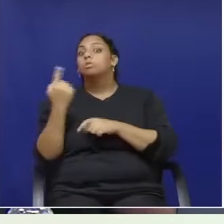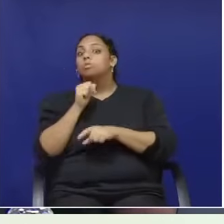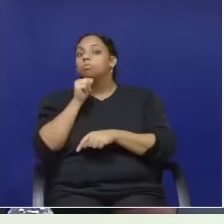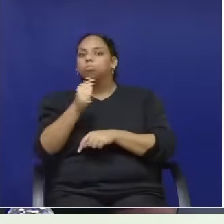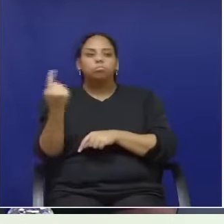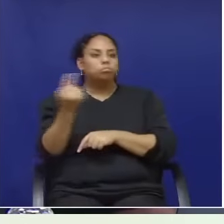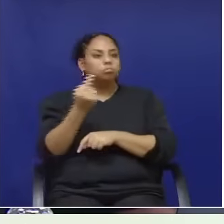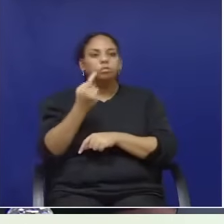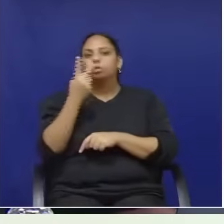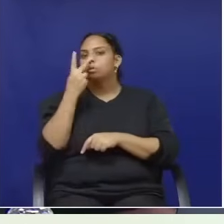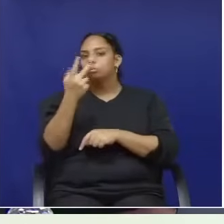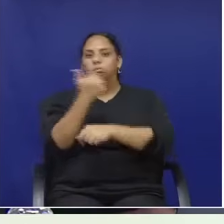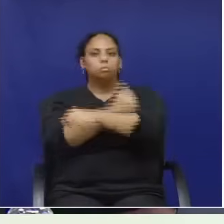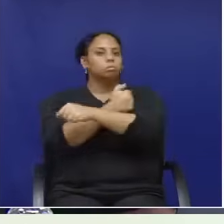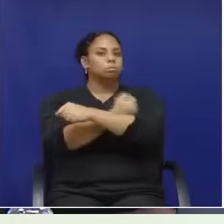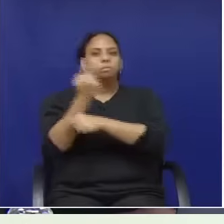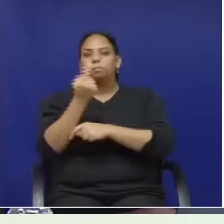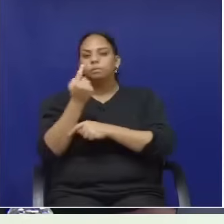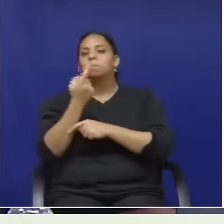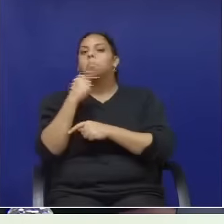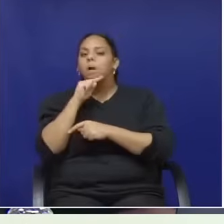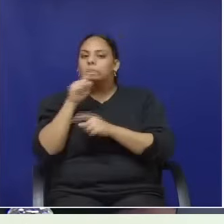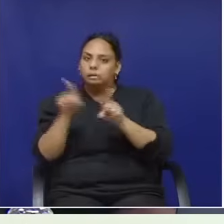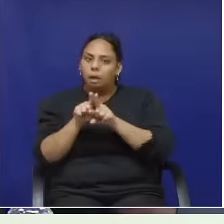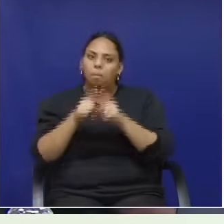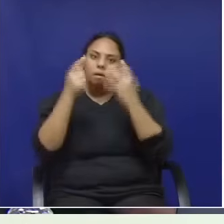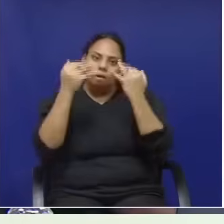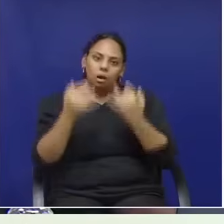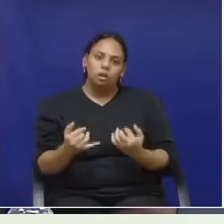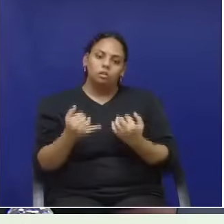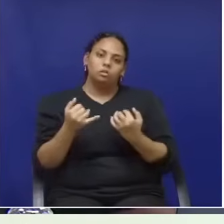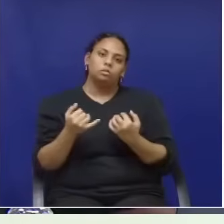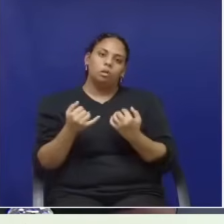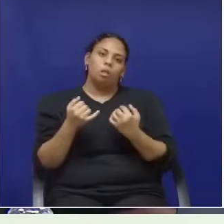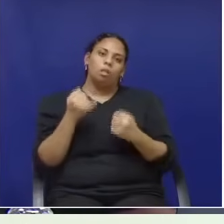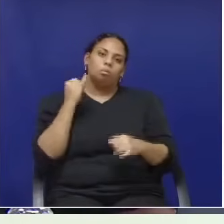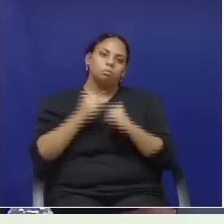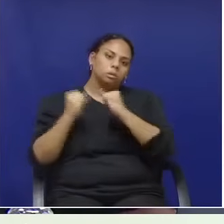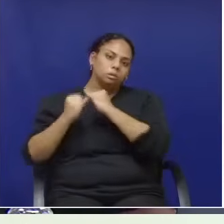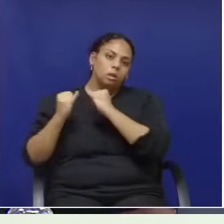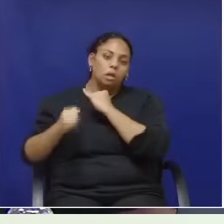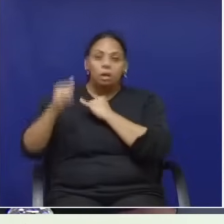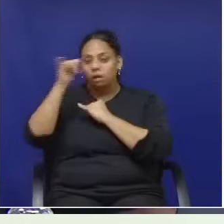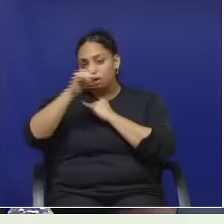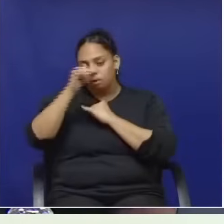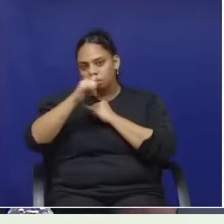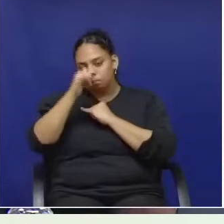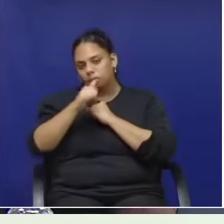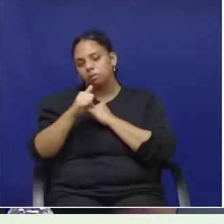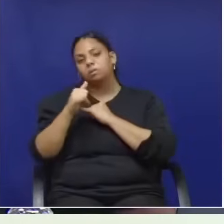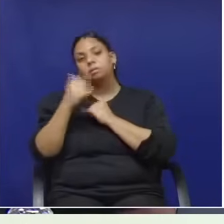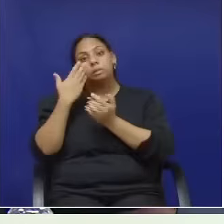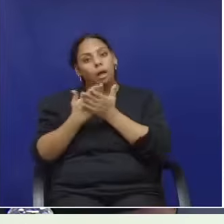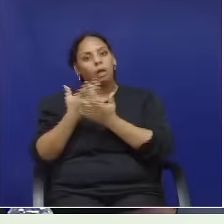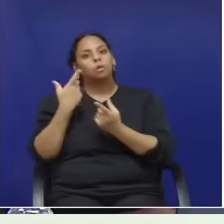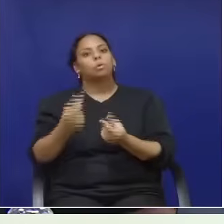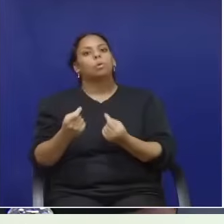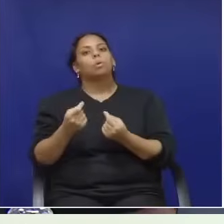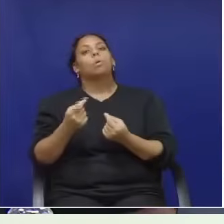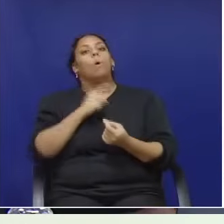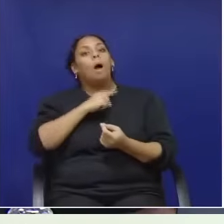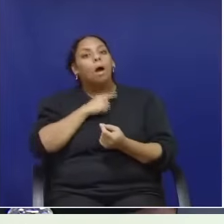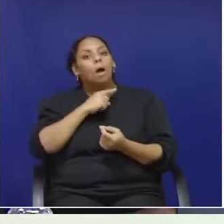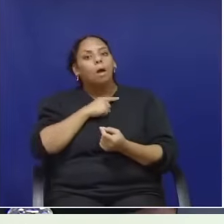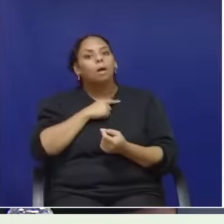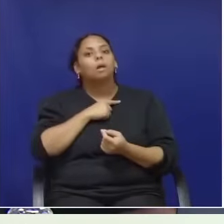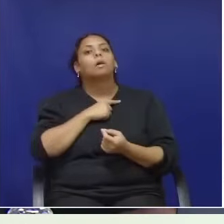of narcotics, but also financial flows. Because criminals, they are able to do this because of their ability